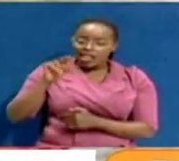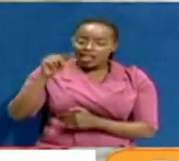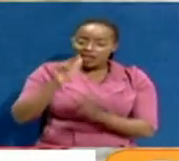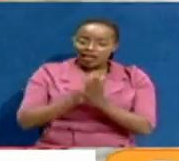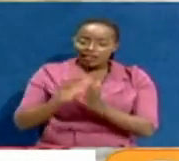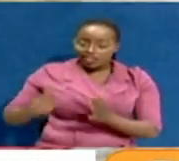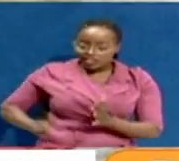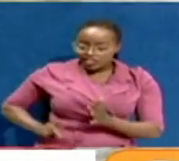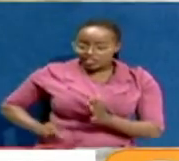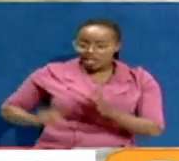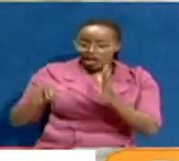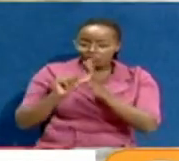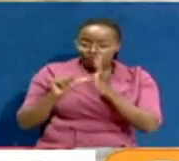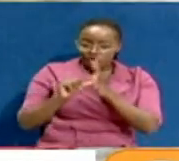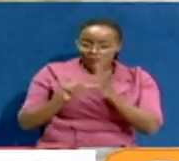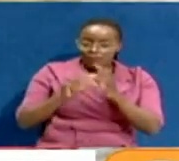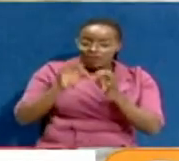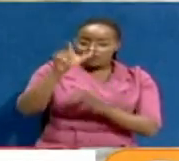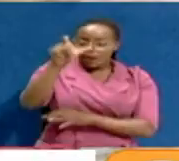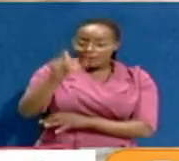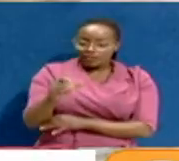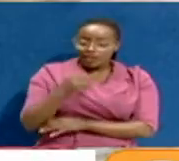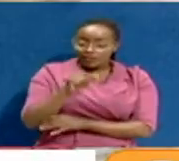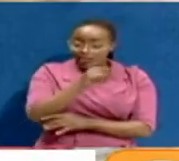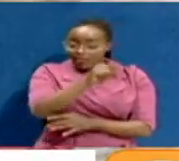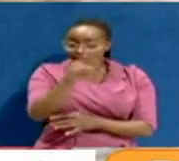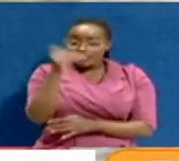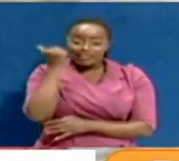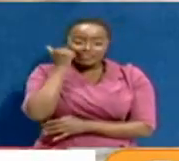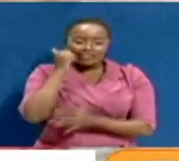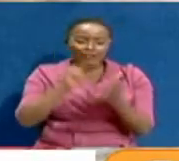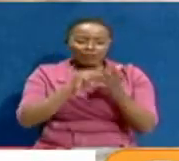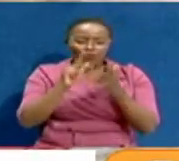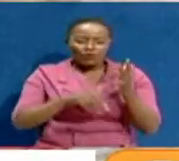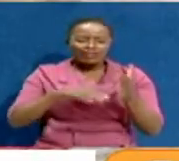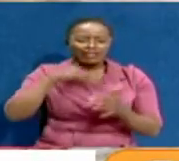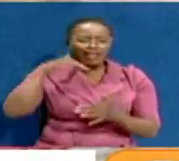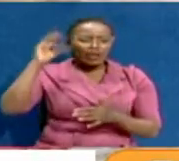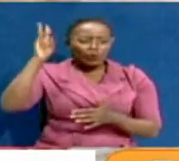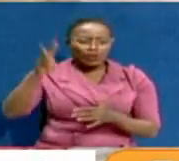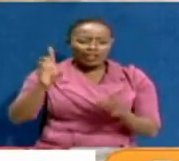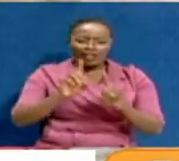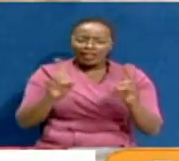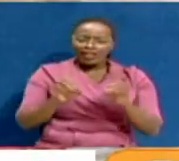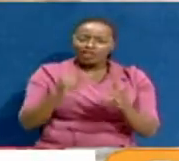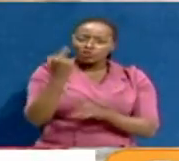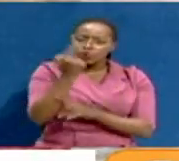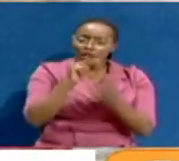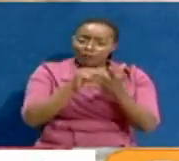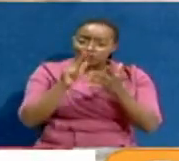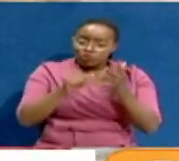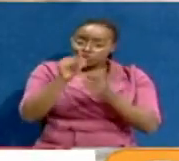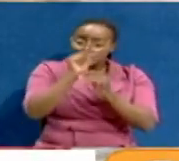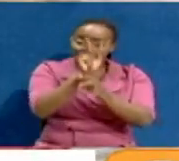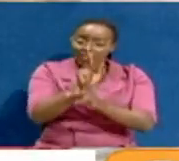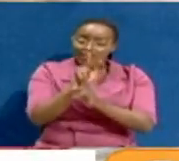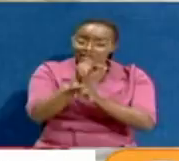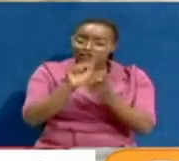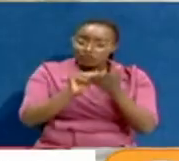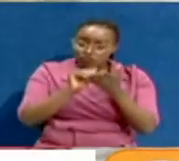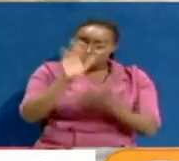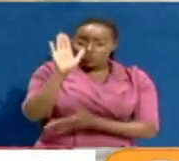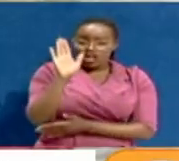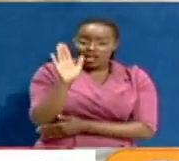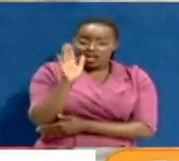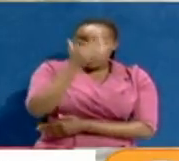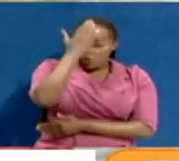kidney disease. So if someone has those conditions, it doesn't mean you're going to die. So it just means that you need to take extra